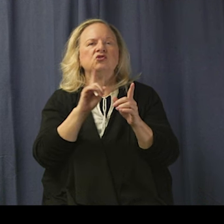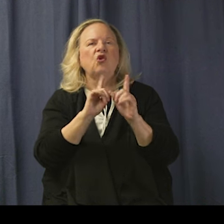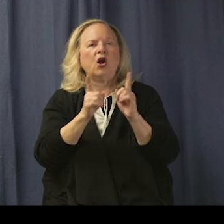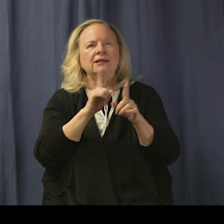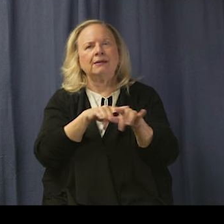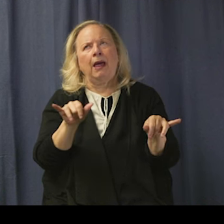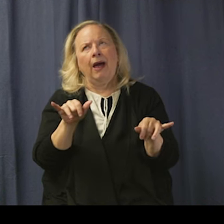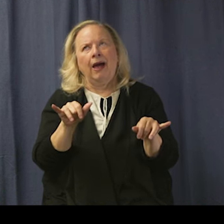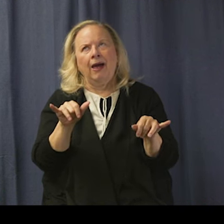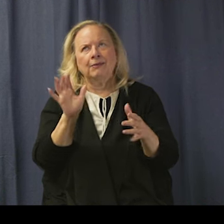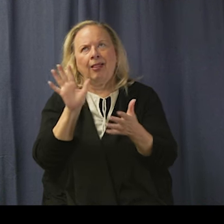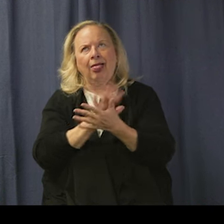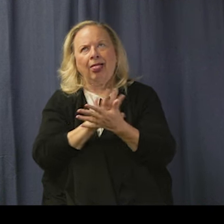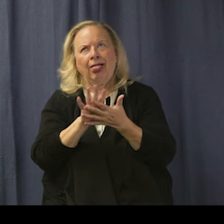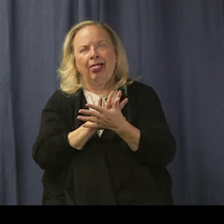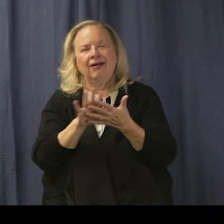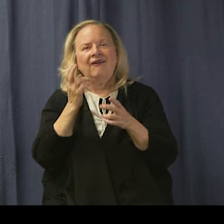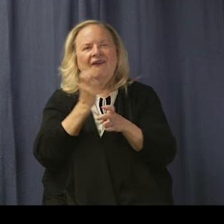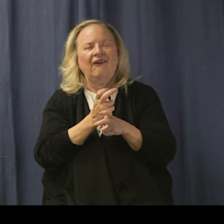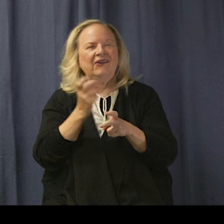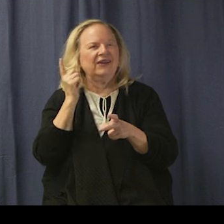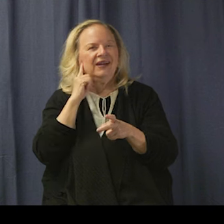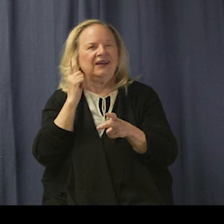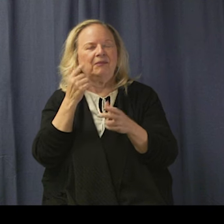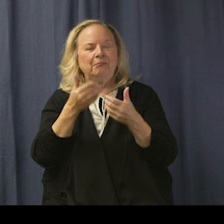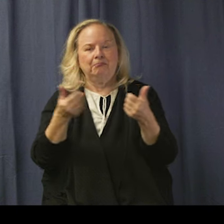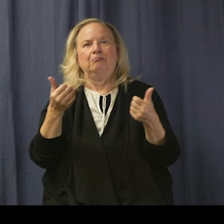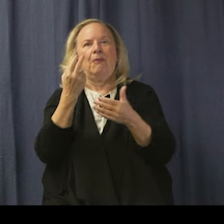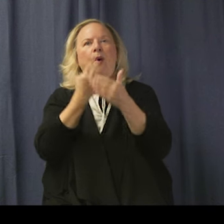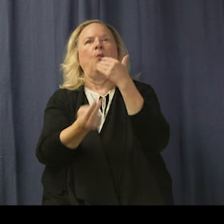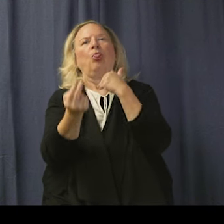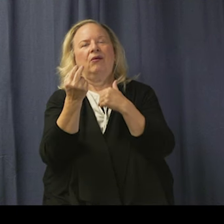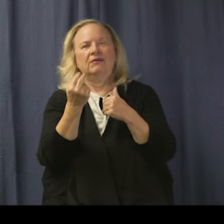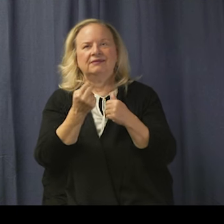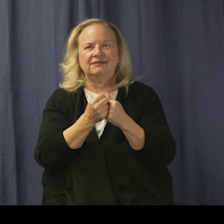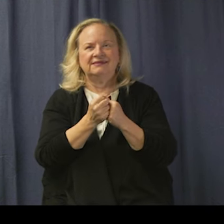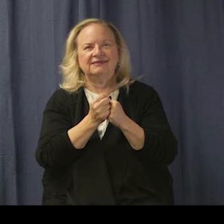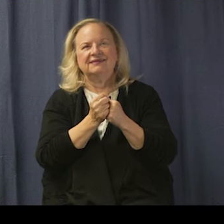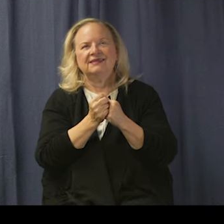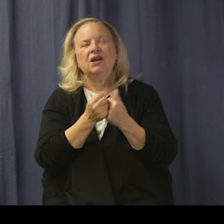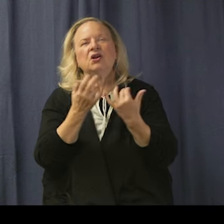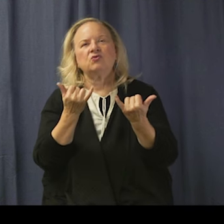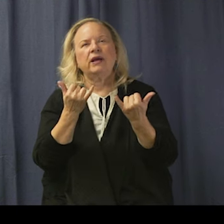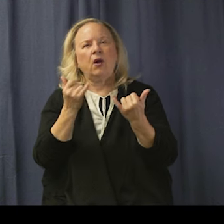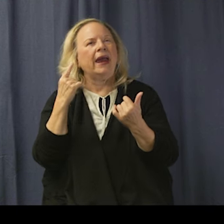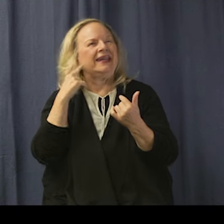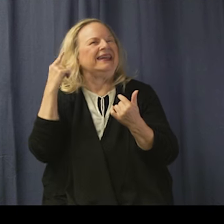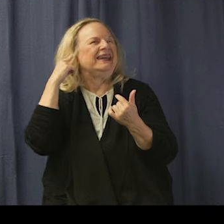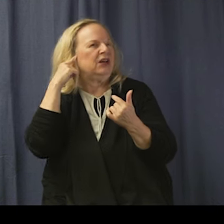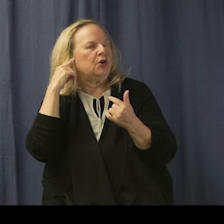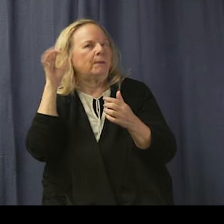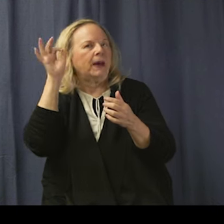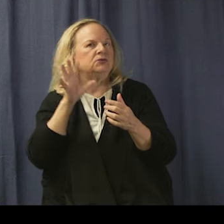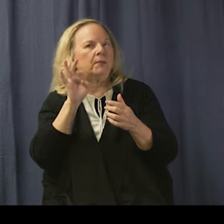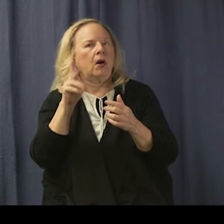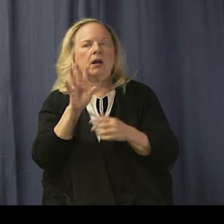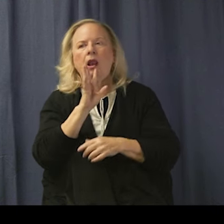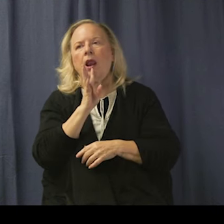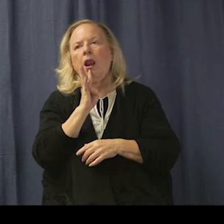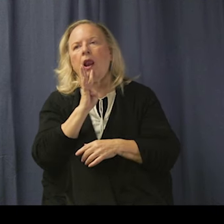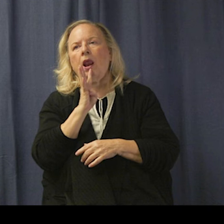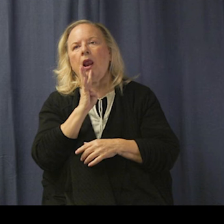first verse. It's all the stories. So to stop it, you scroll down. You can see there is a button called Stop Audio. And you'll notice Jesus Christ, the red one on the